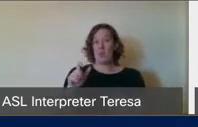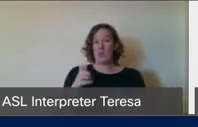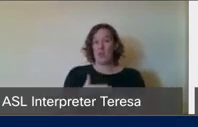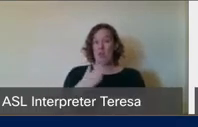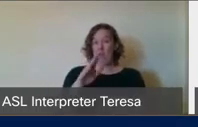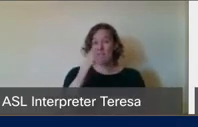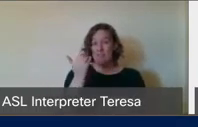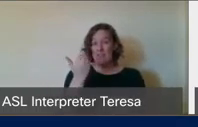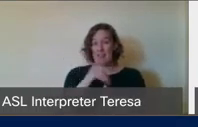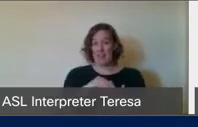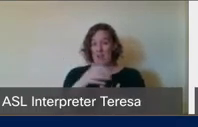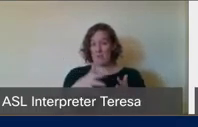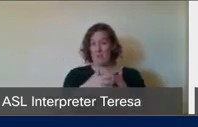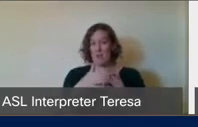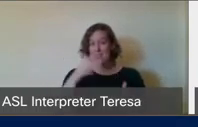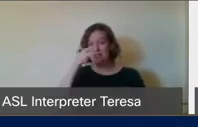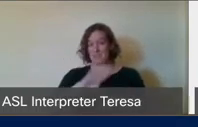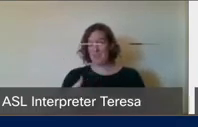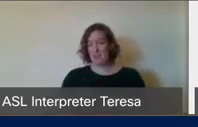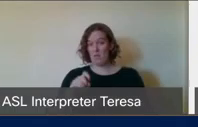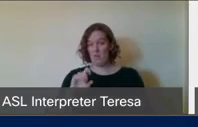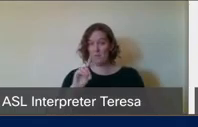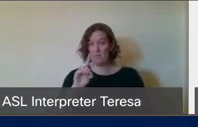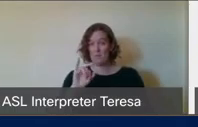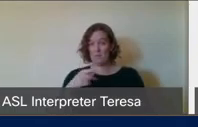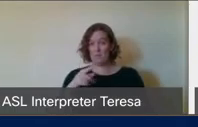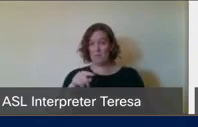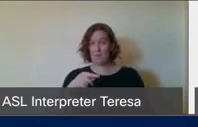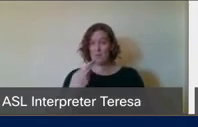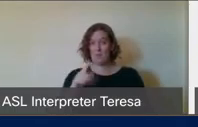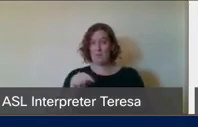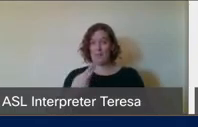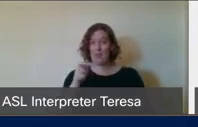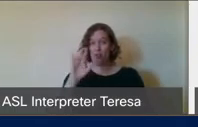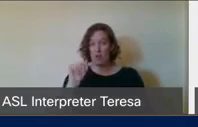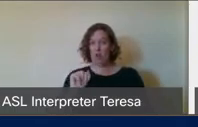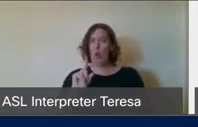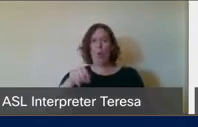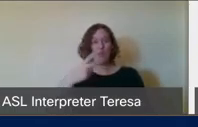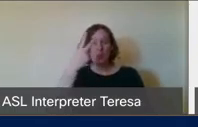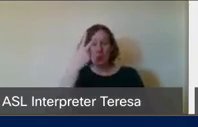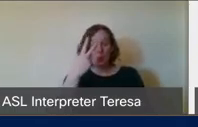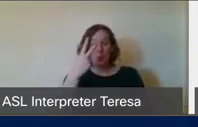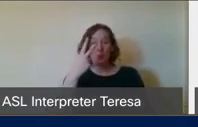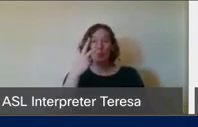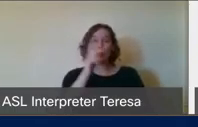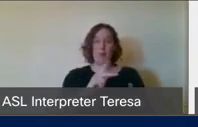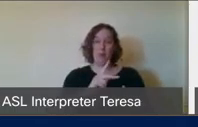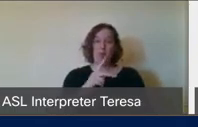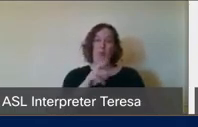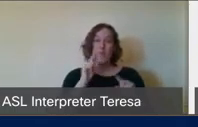Americans died from diphtheria. Only two cases have been reported between 2004 and